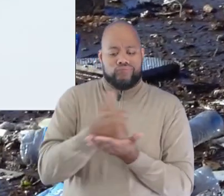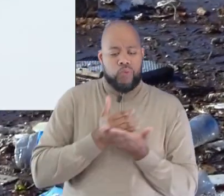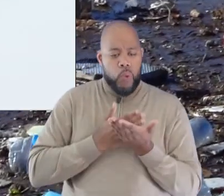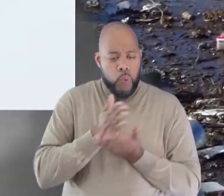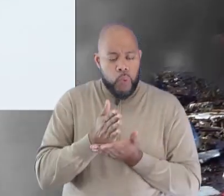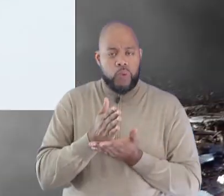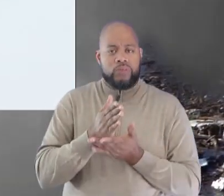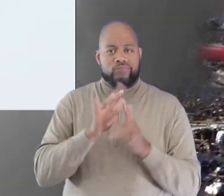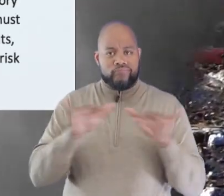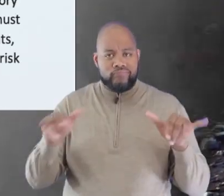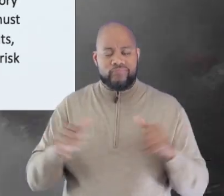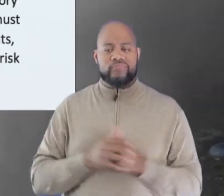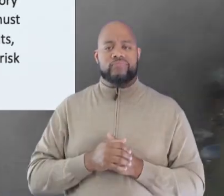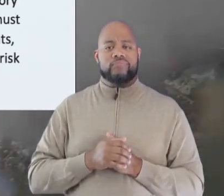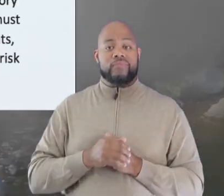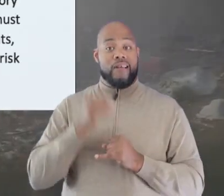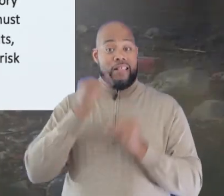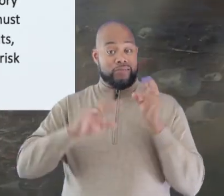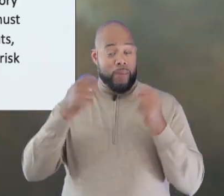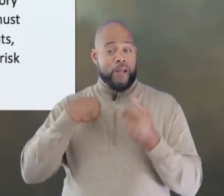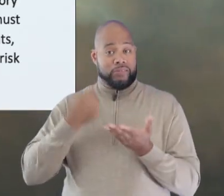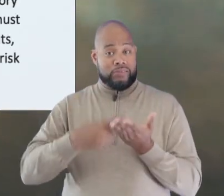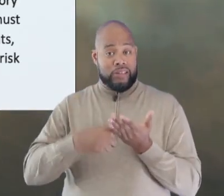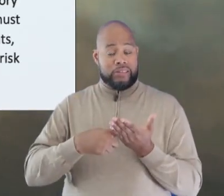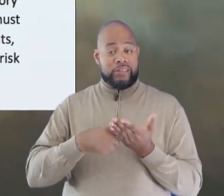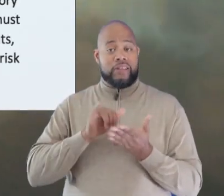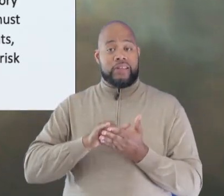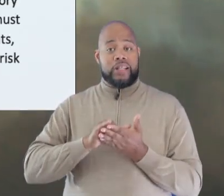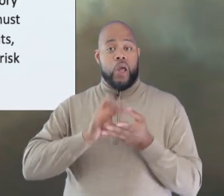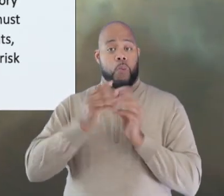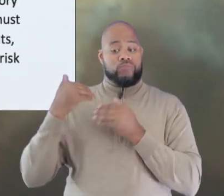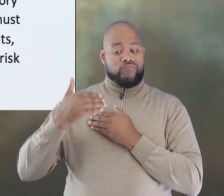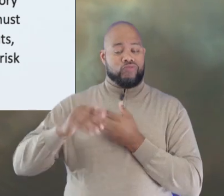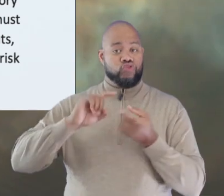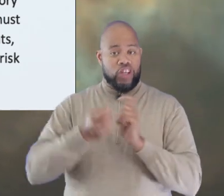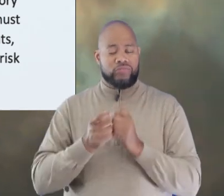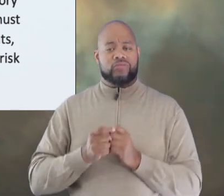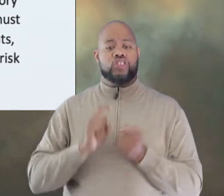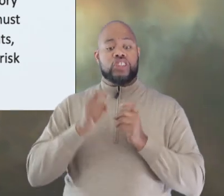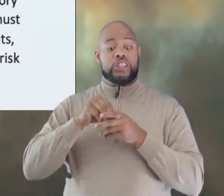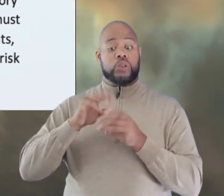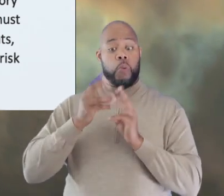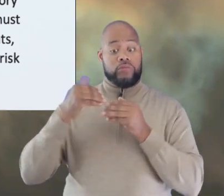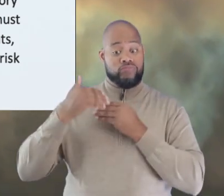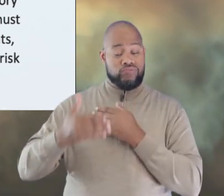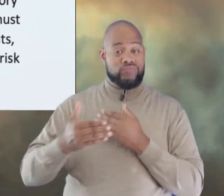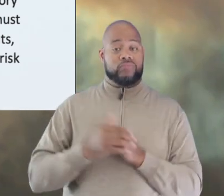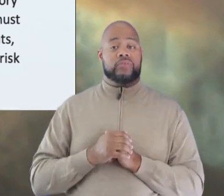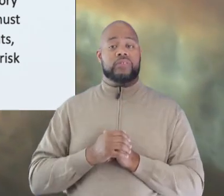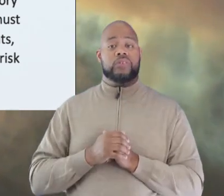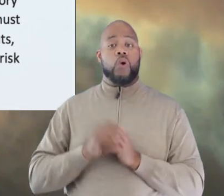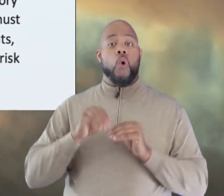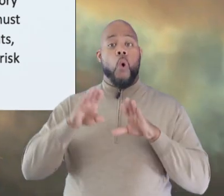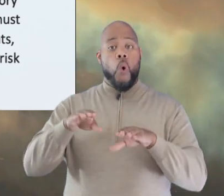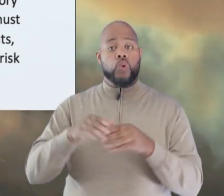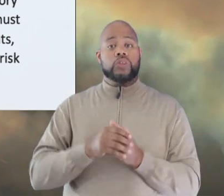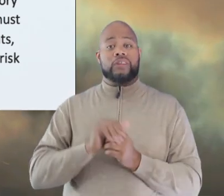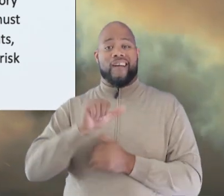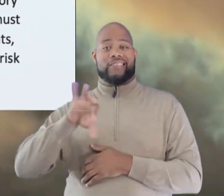accumulate through food chains as well. The last topic I'll go into is climate change. Change in weather conditions,